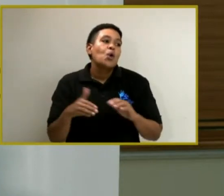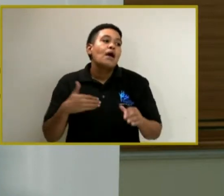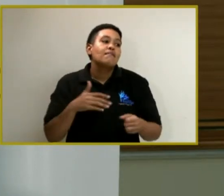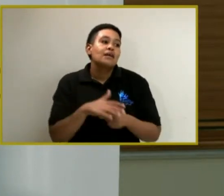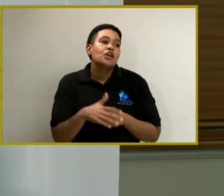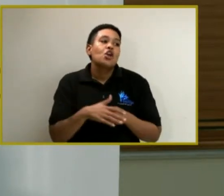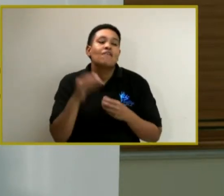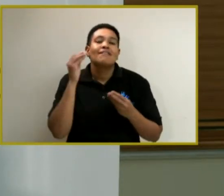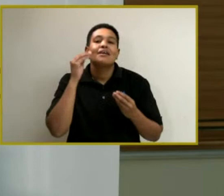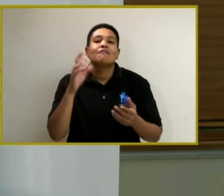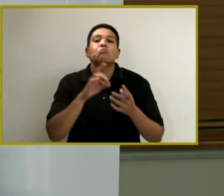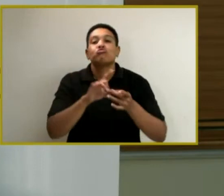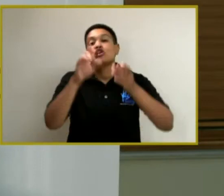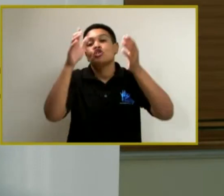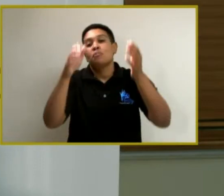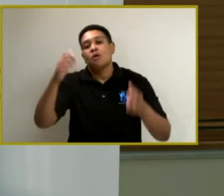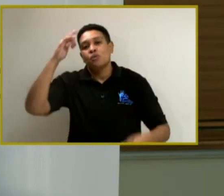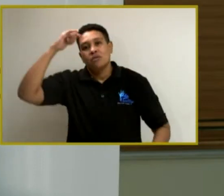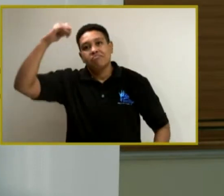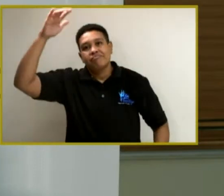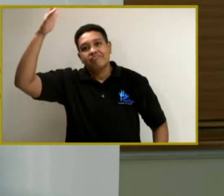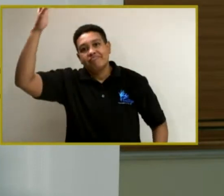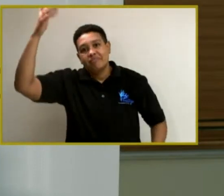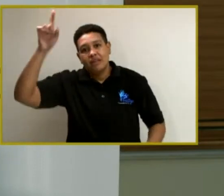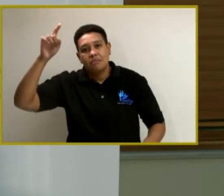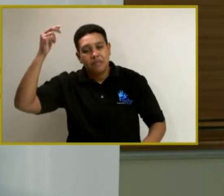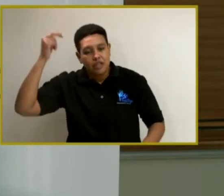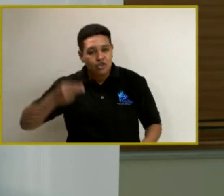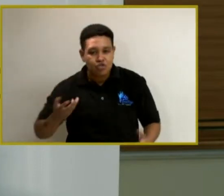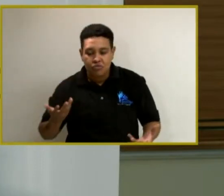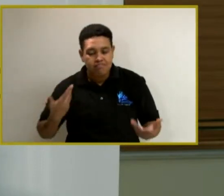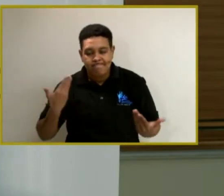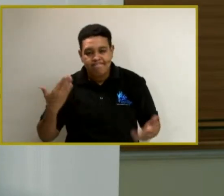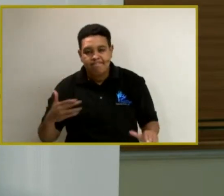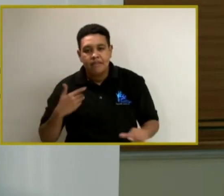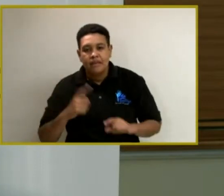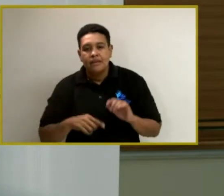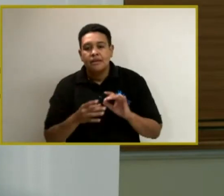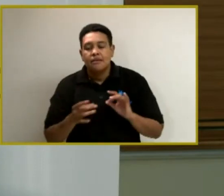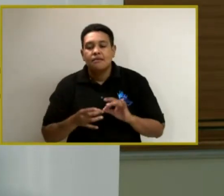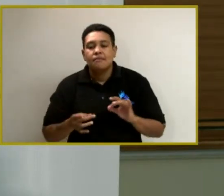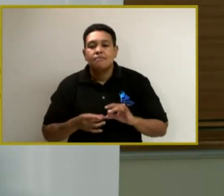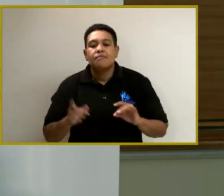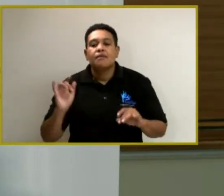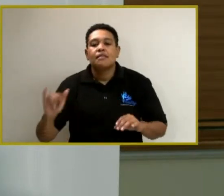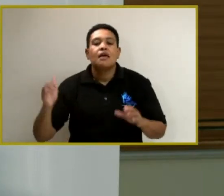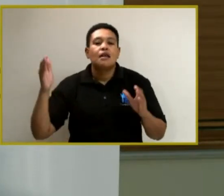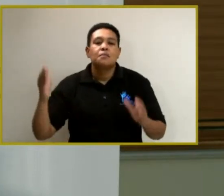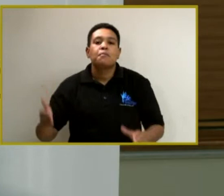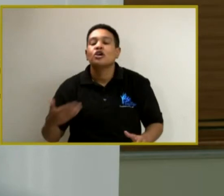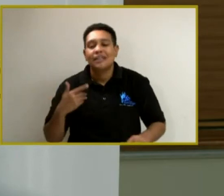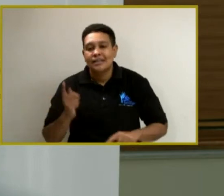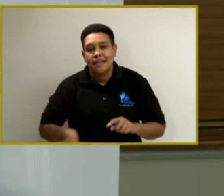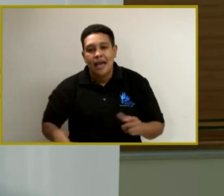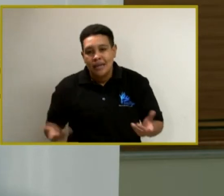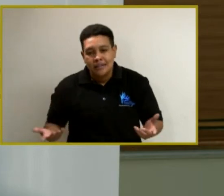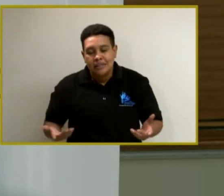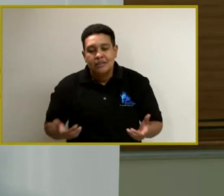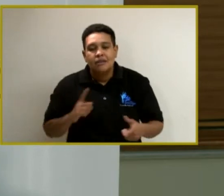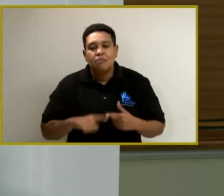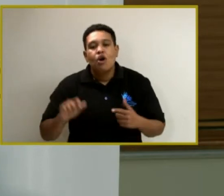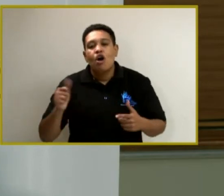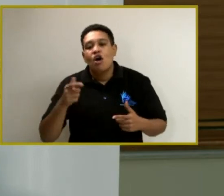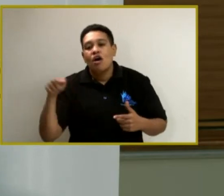information on the person in terms of the history. So I can't comment on that person, but all the